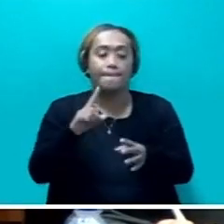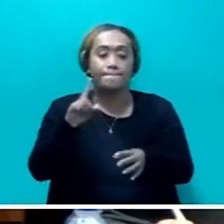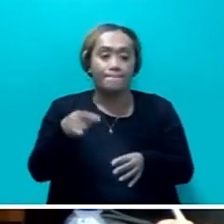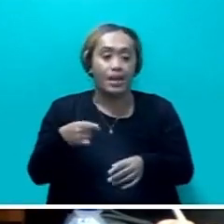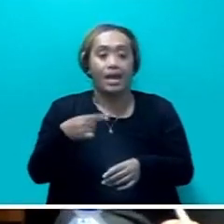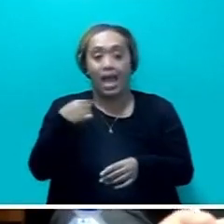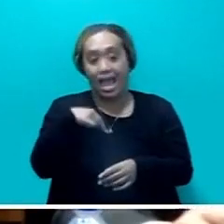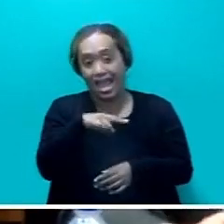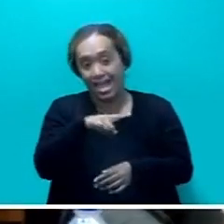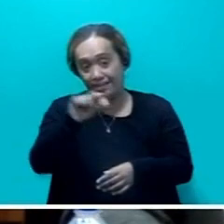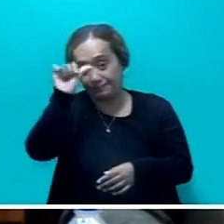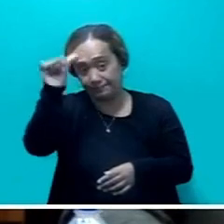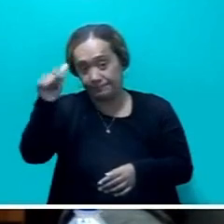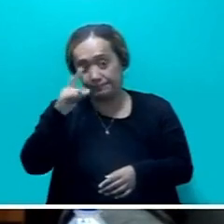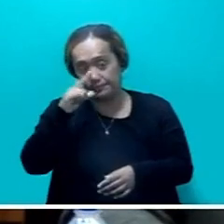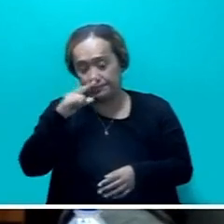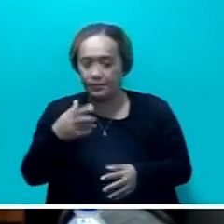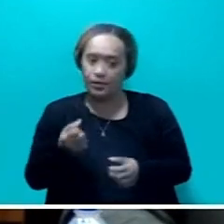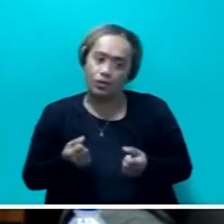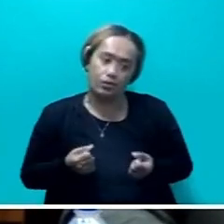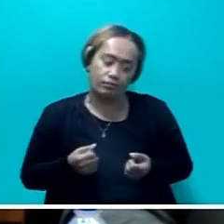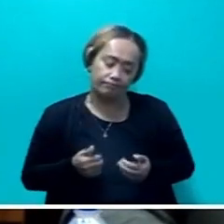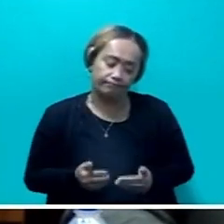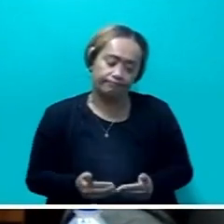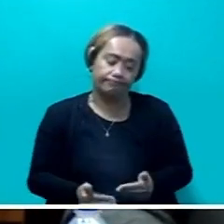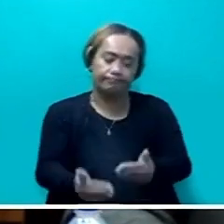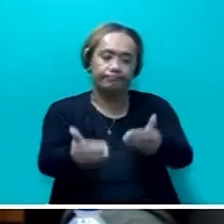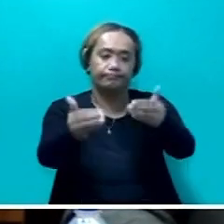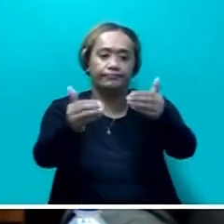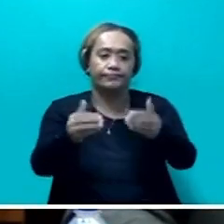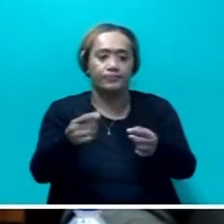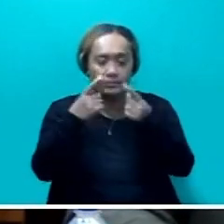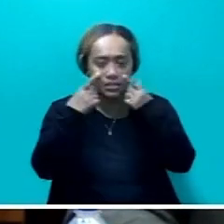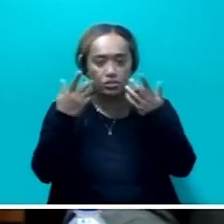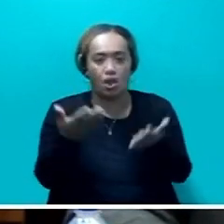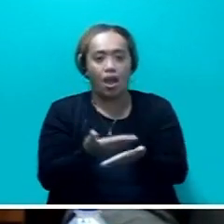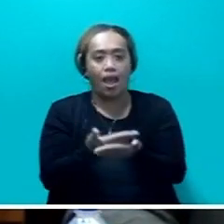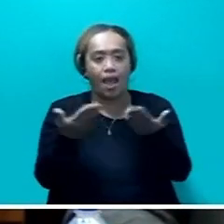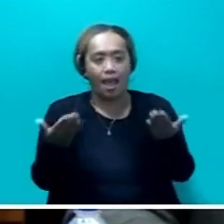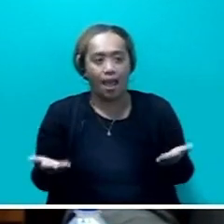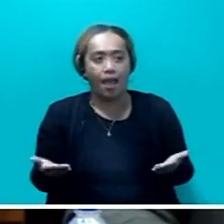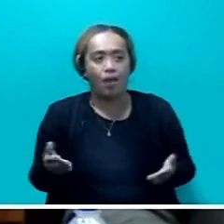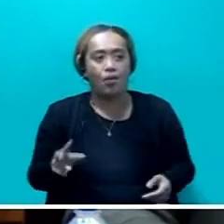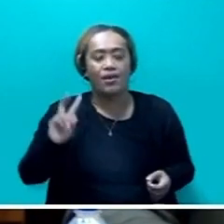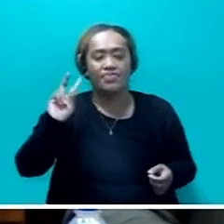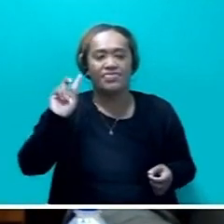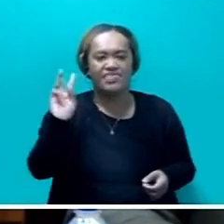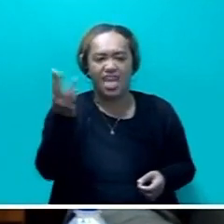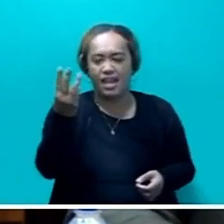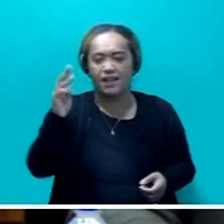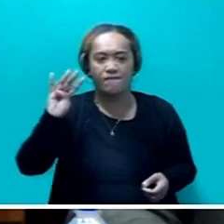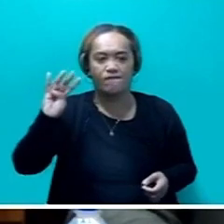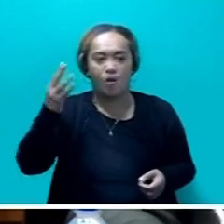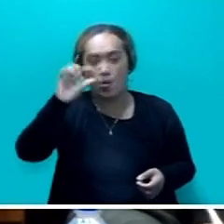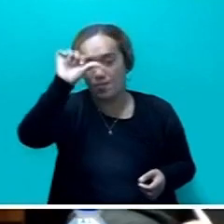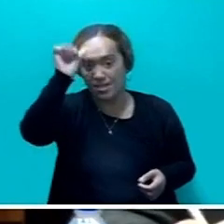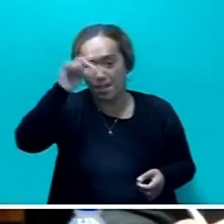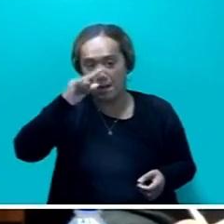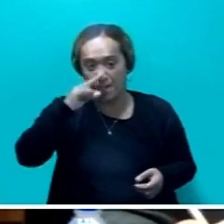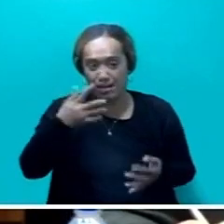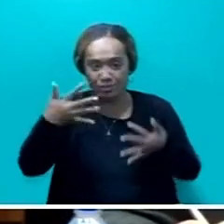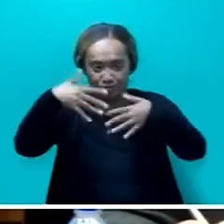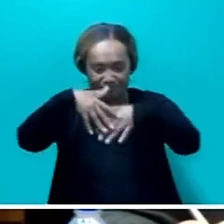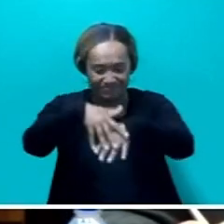Girmitias have moved on. This is evident in the way the third and fourth generation Indo-Fijians have